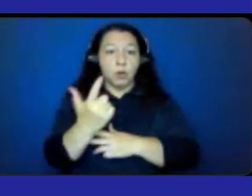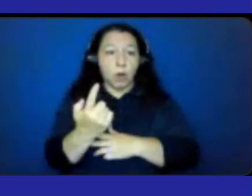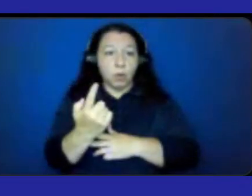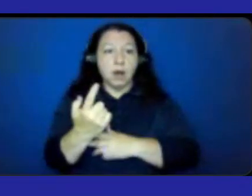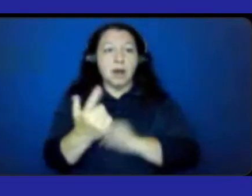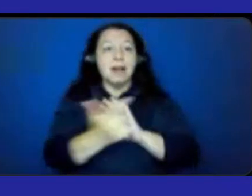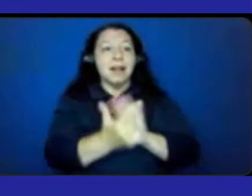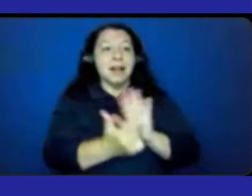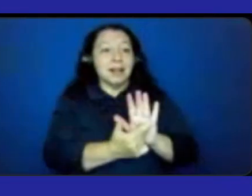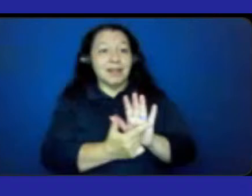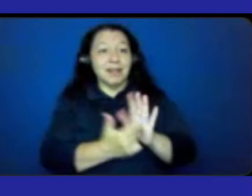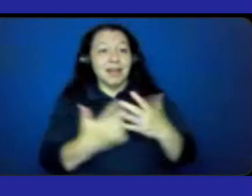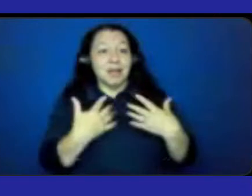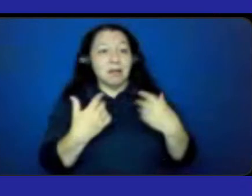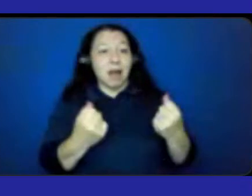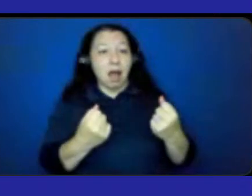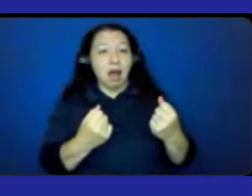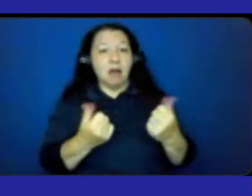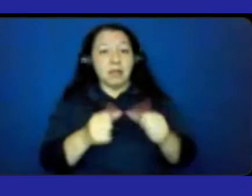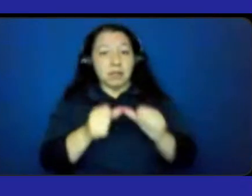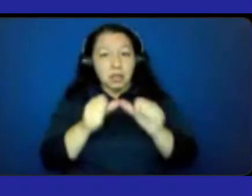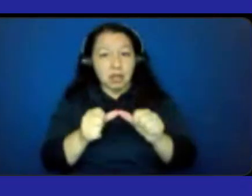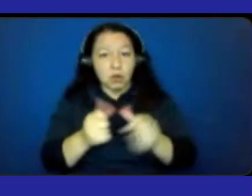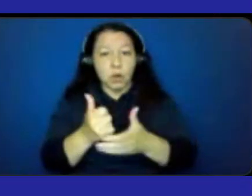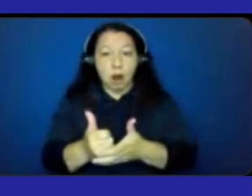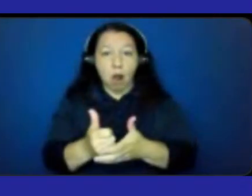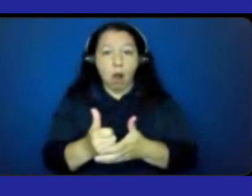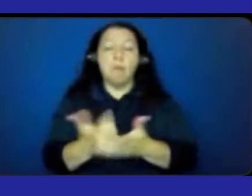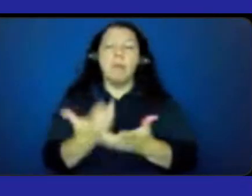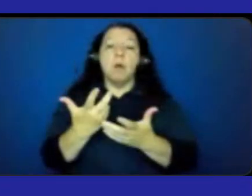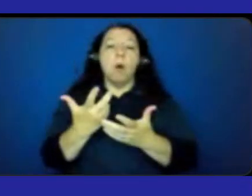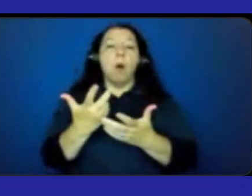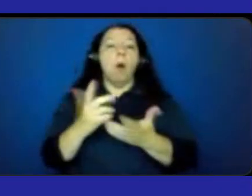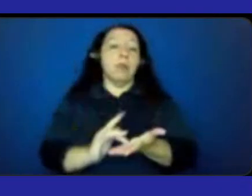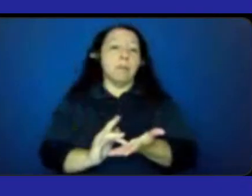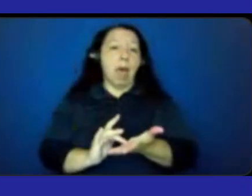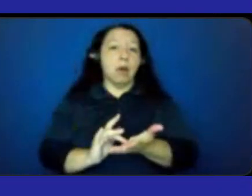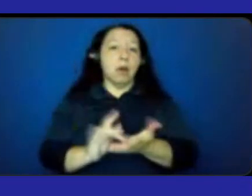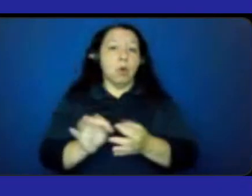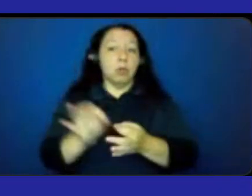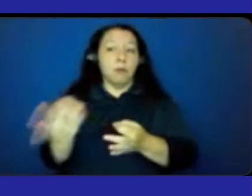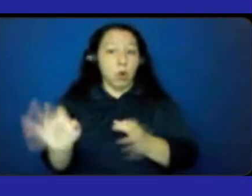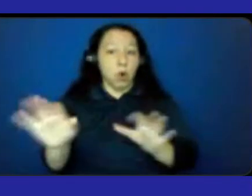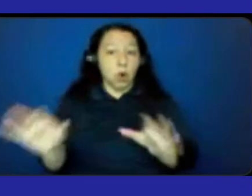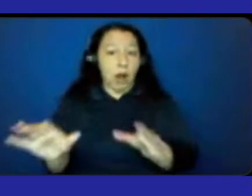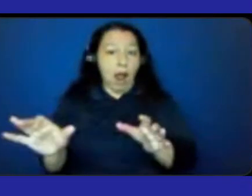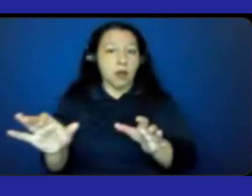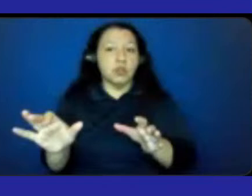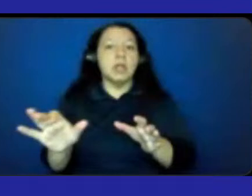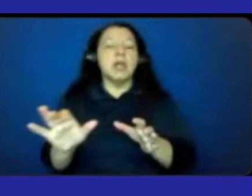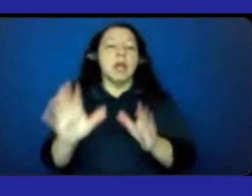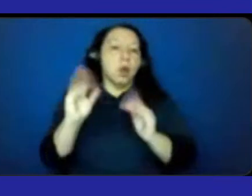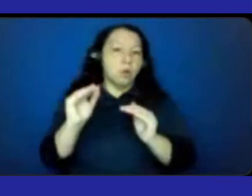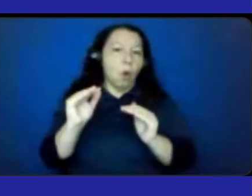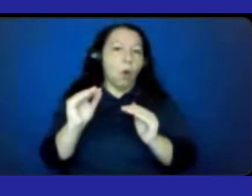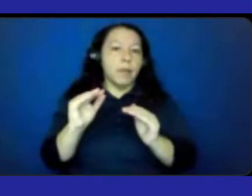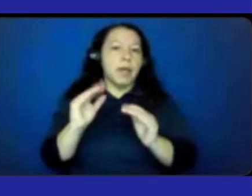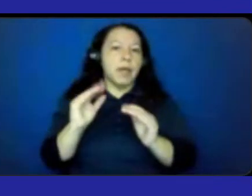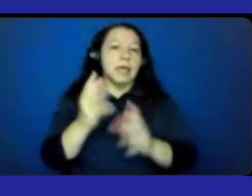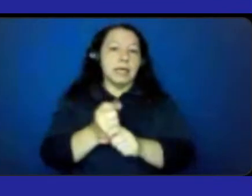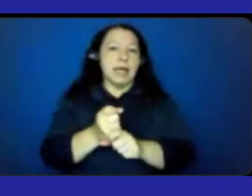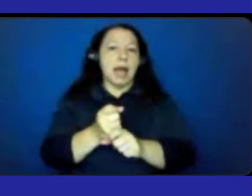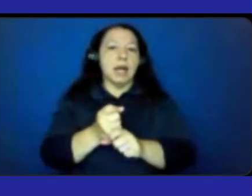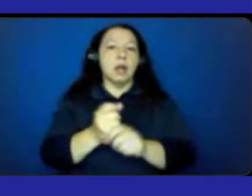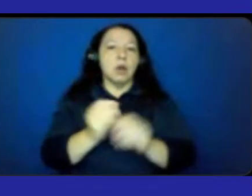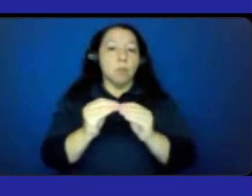assist on the still pending medical deferred action in the hope of securing longer-term immigration relief. And it almost